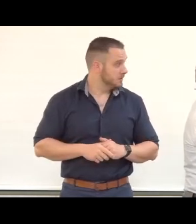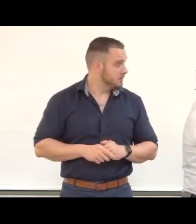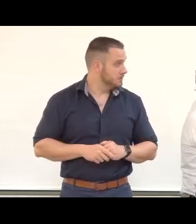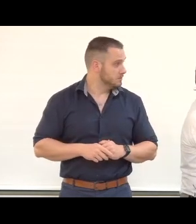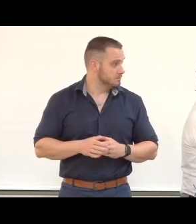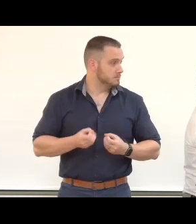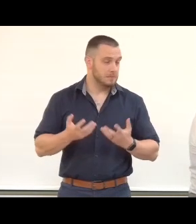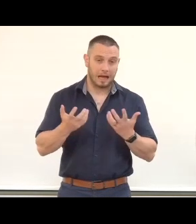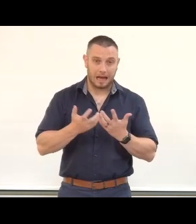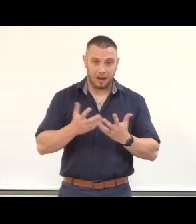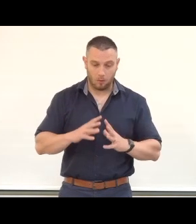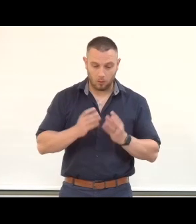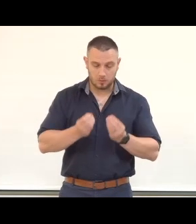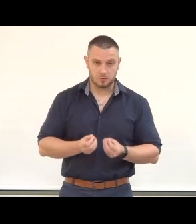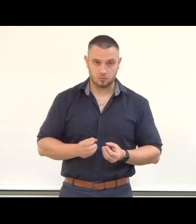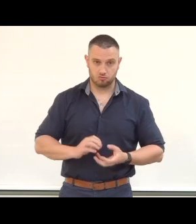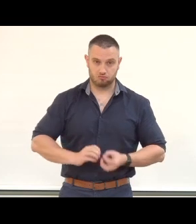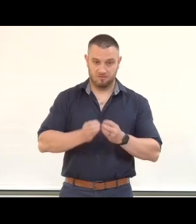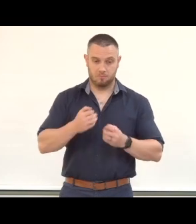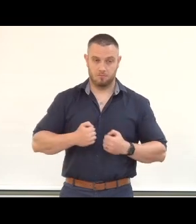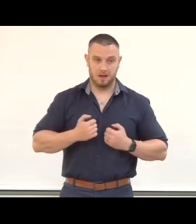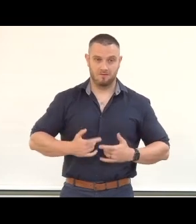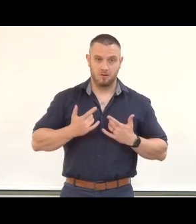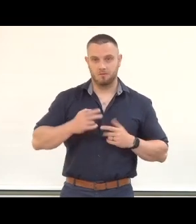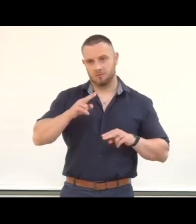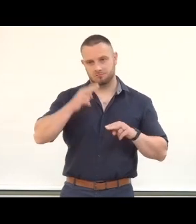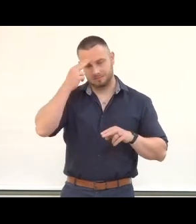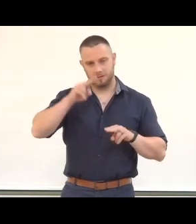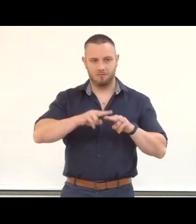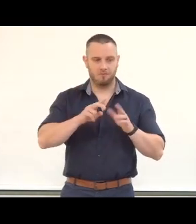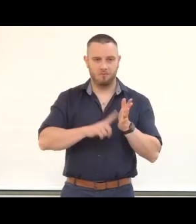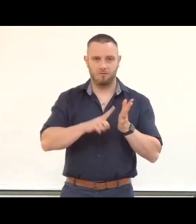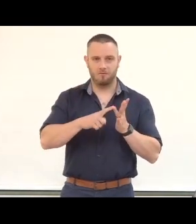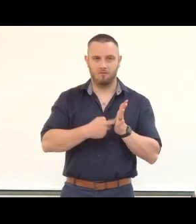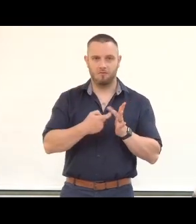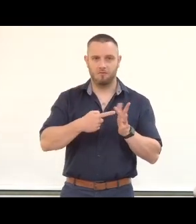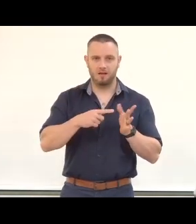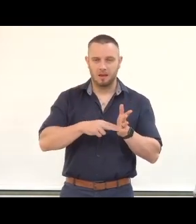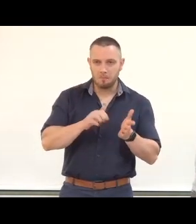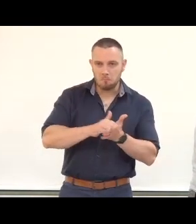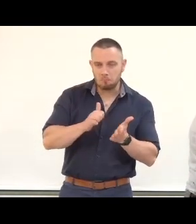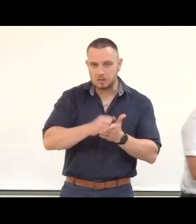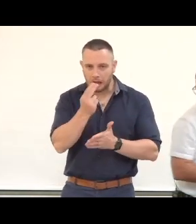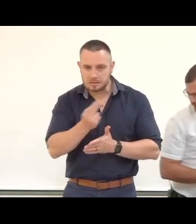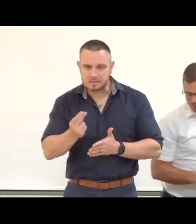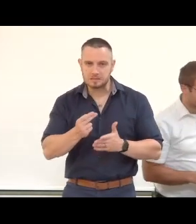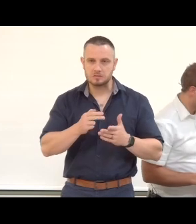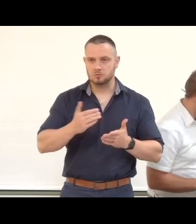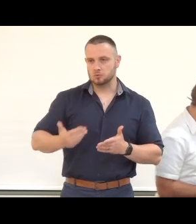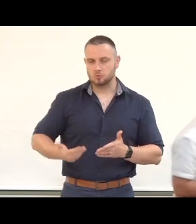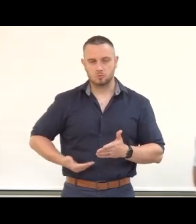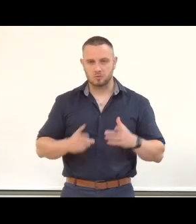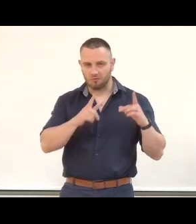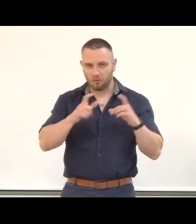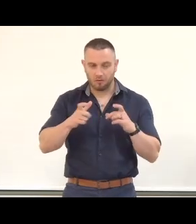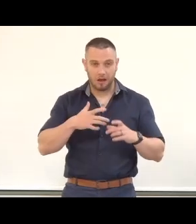idea like how this whole thing developed from my perspective. So hi again, I'm Florian. I'm a media artist by training, commercial photographer, and